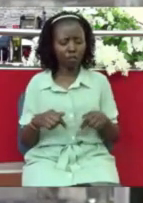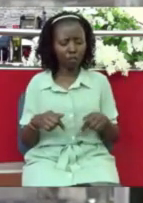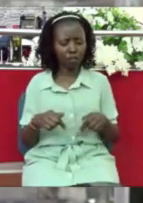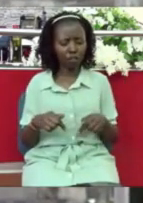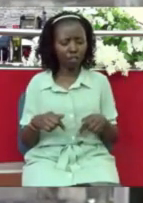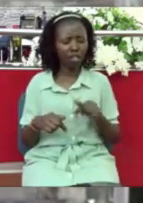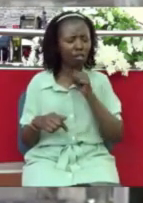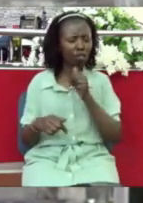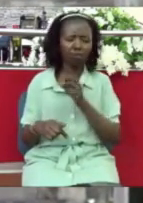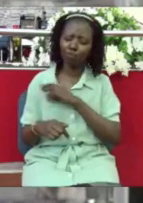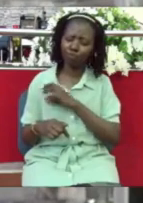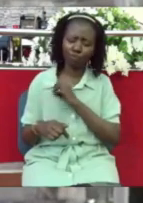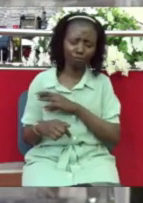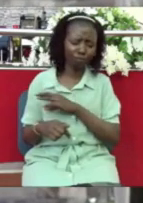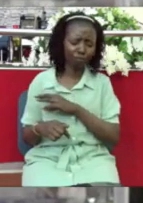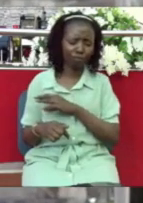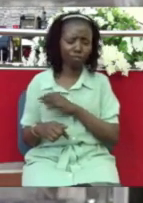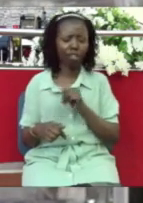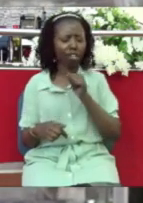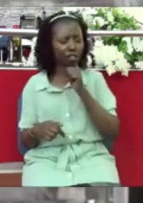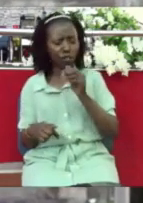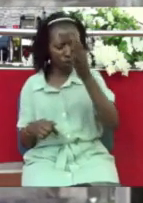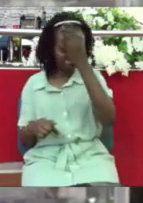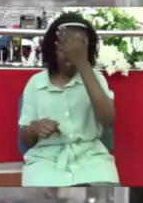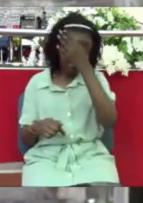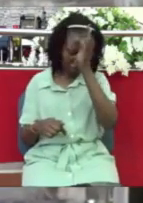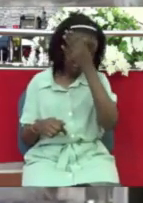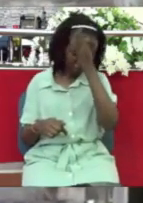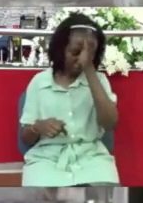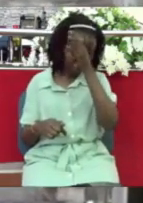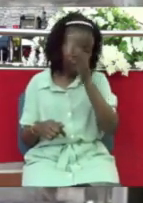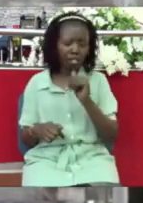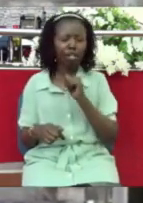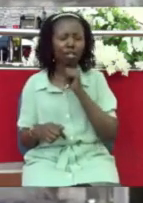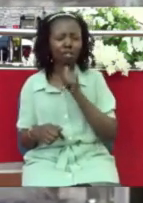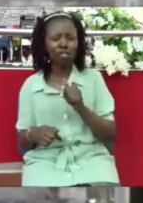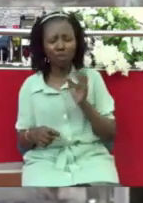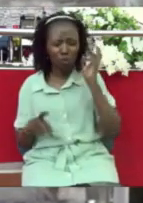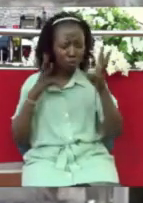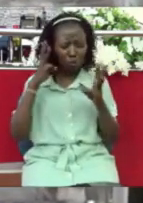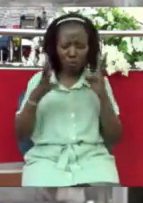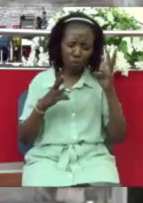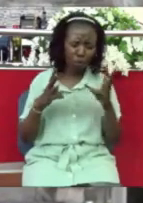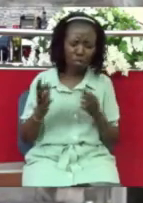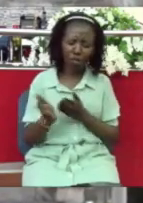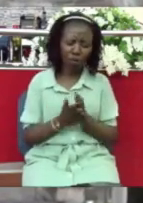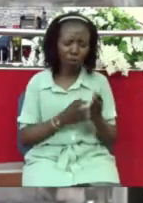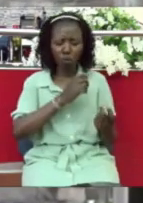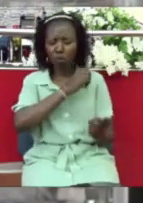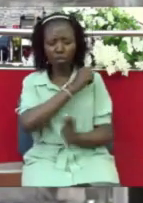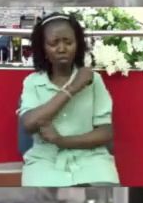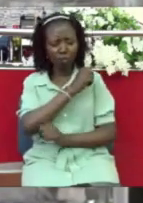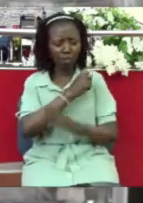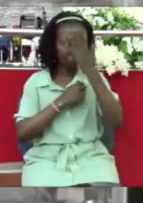should not fear. We should not doubt. We should not be frightened by trials and temptations. Because